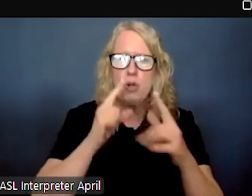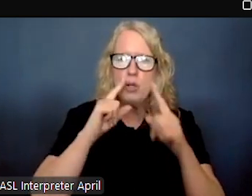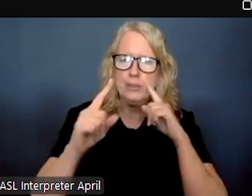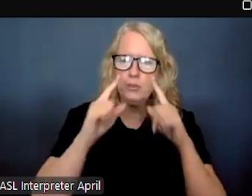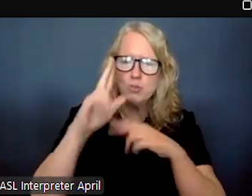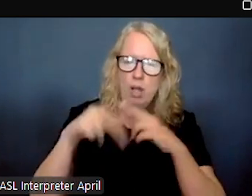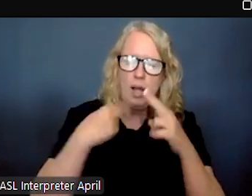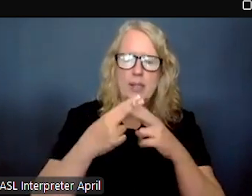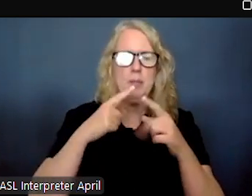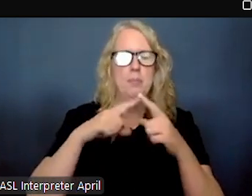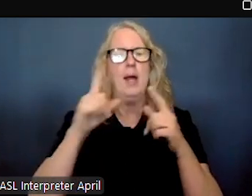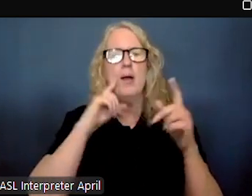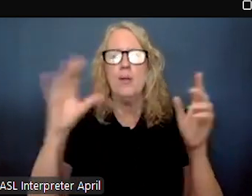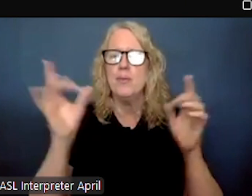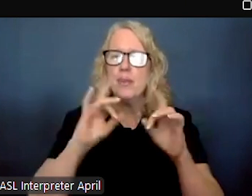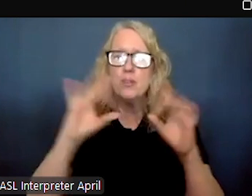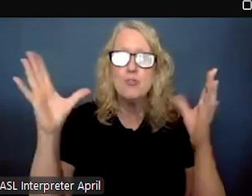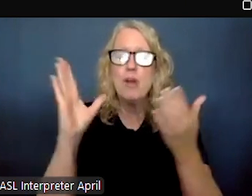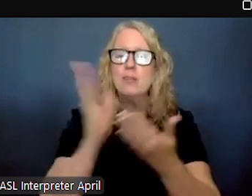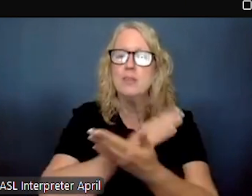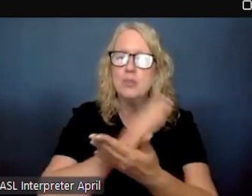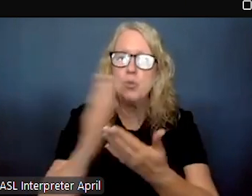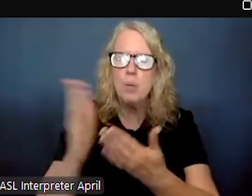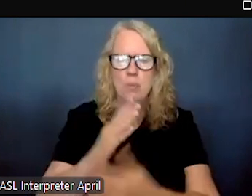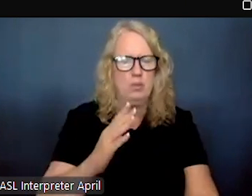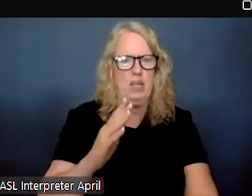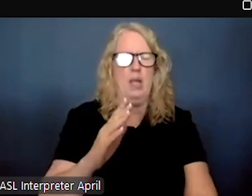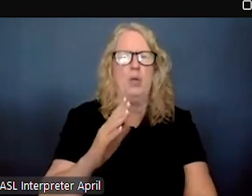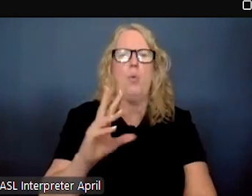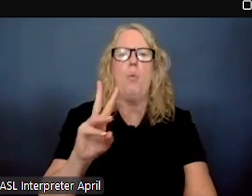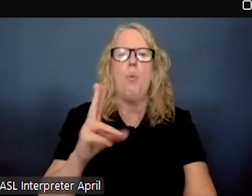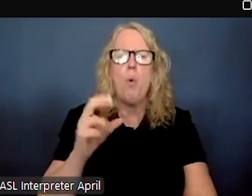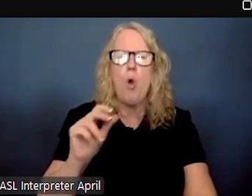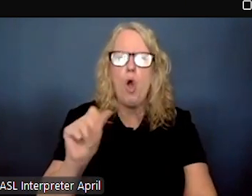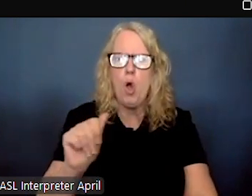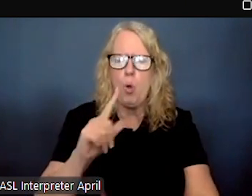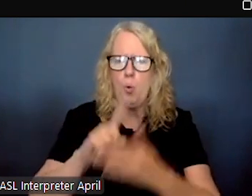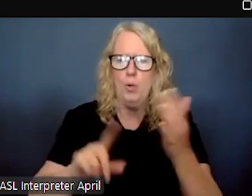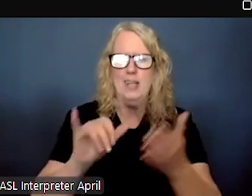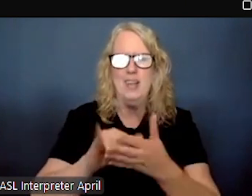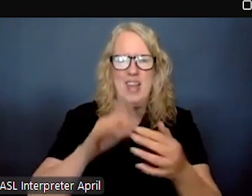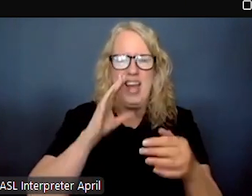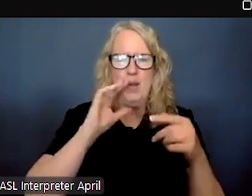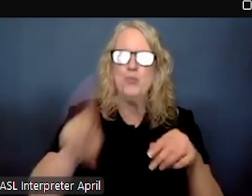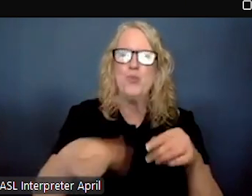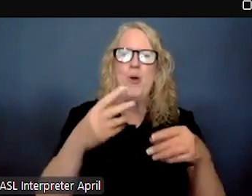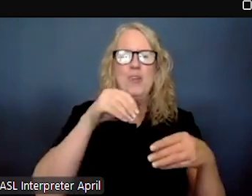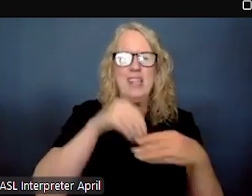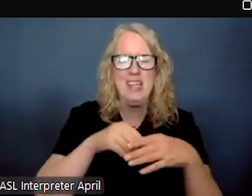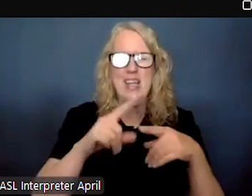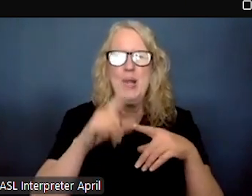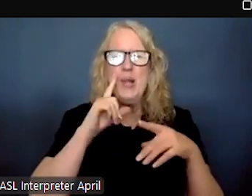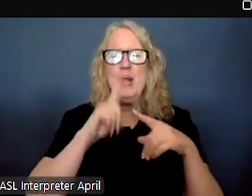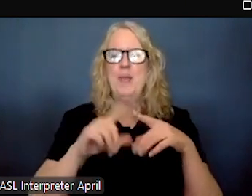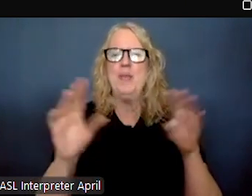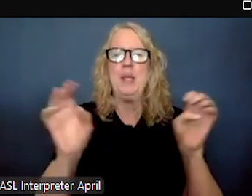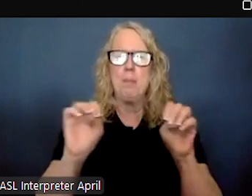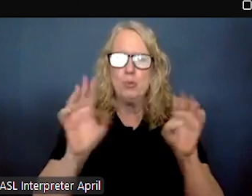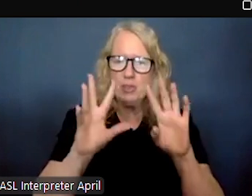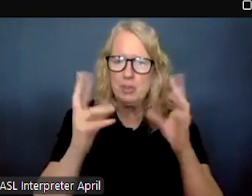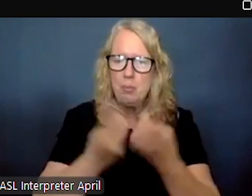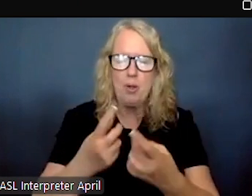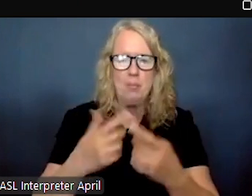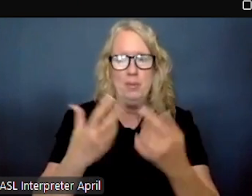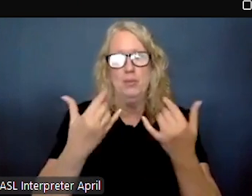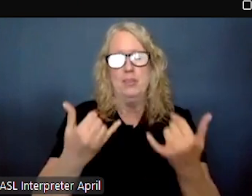the crisis continuum. Whoa, what is that, right? Before it was all just in the emergency department, and now we're